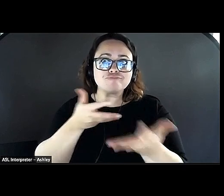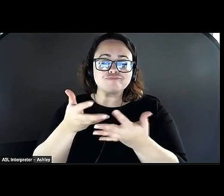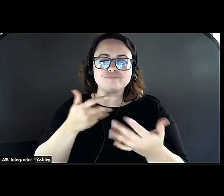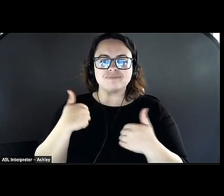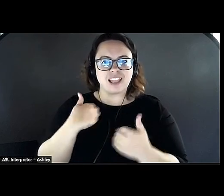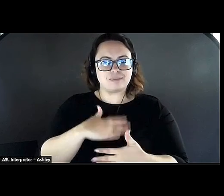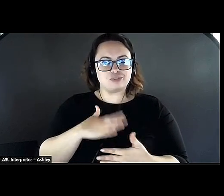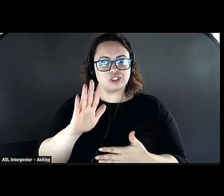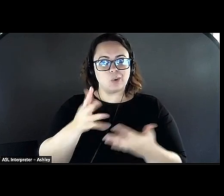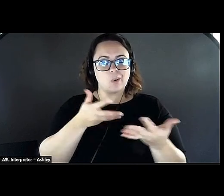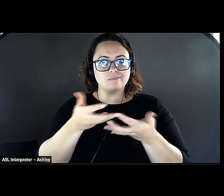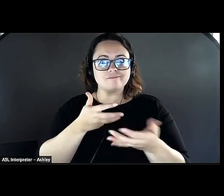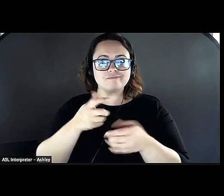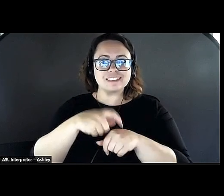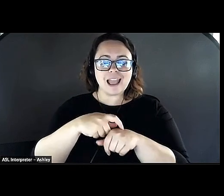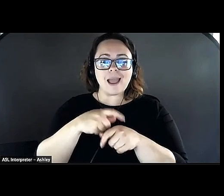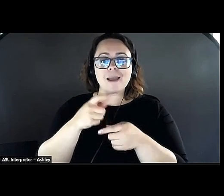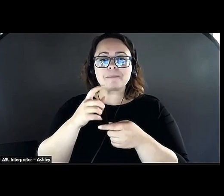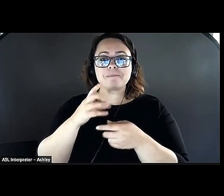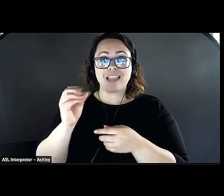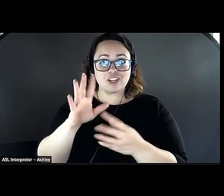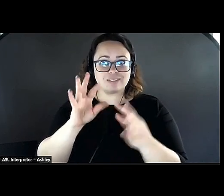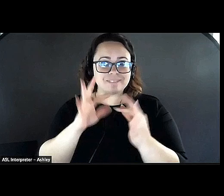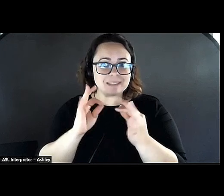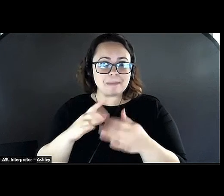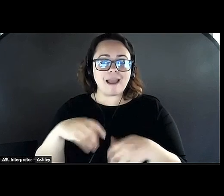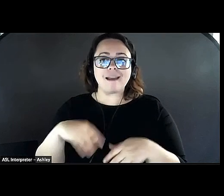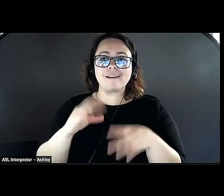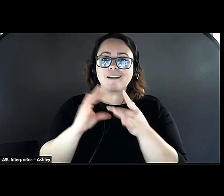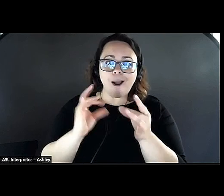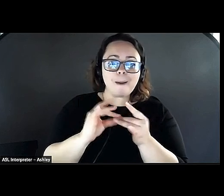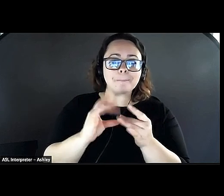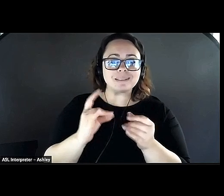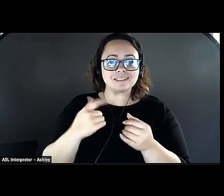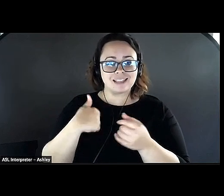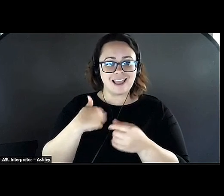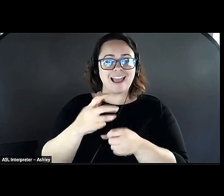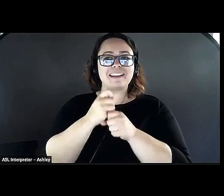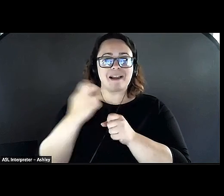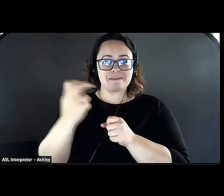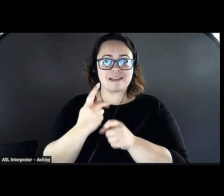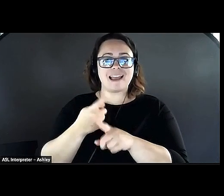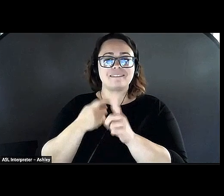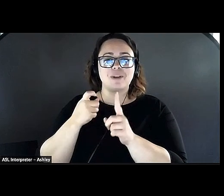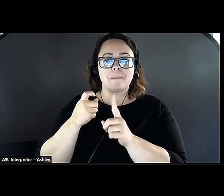only your interaction, but your feedback and your comments. I got those back from